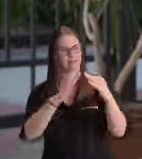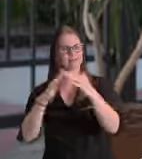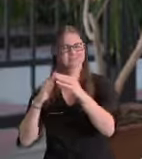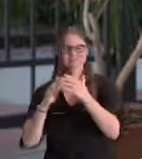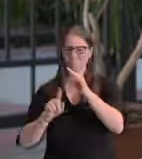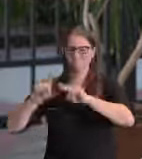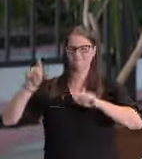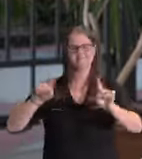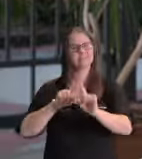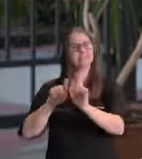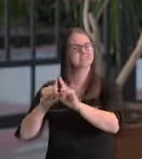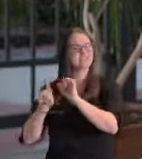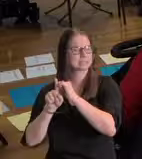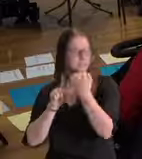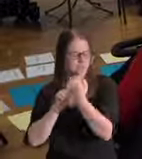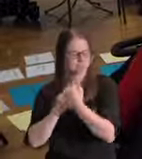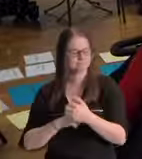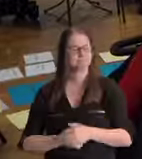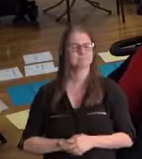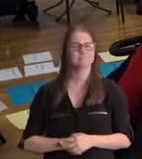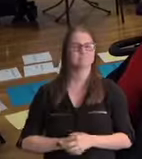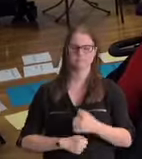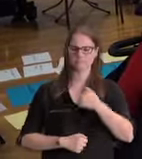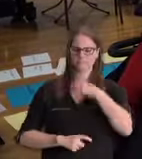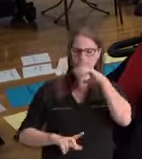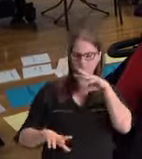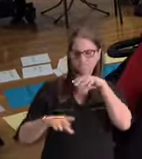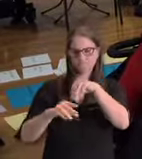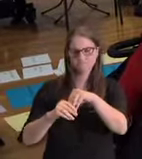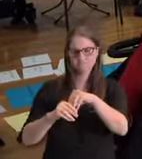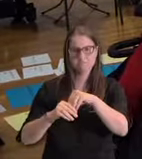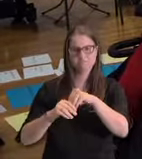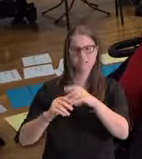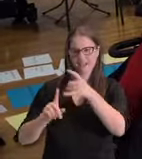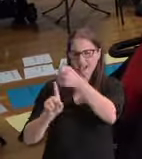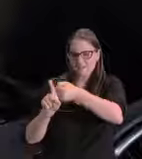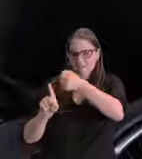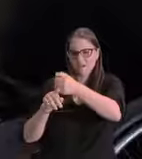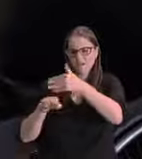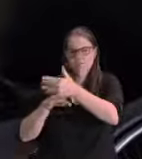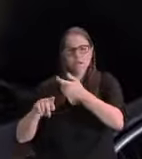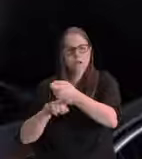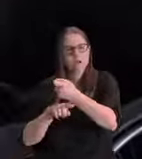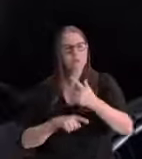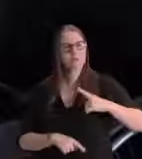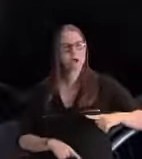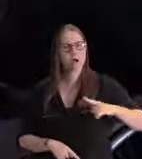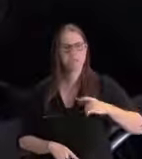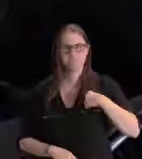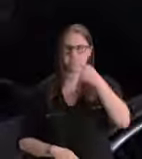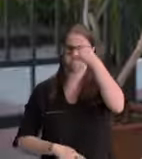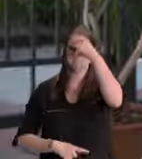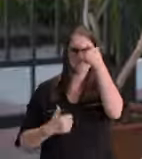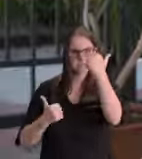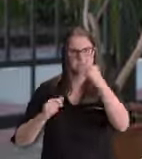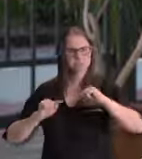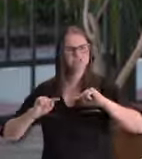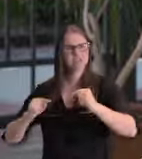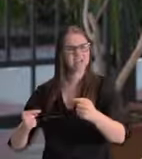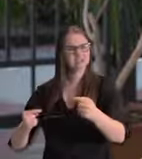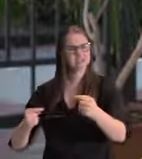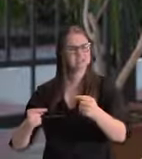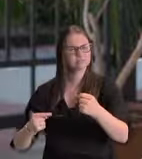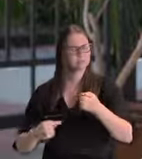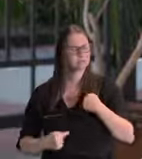and situations like that. I got into housing advocacy, first of all, because I thought it would be challenging. I've